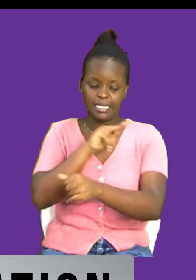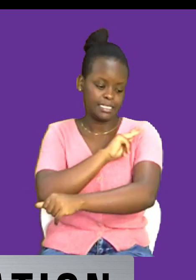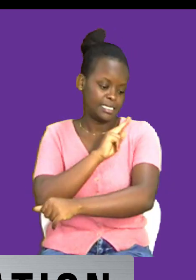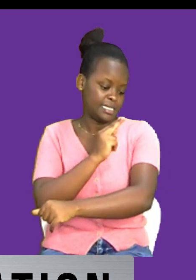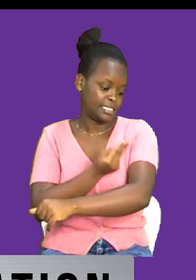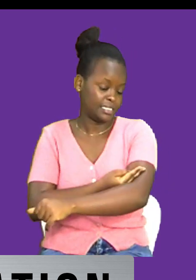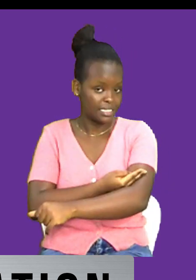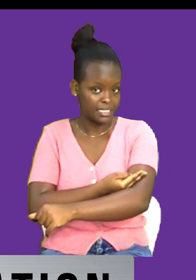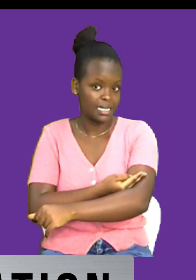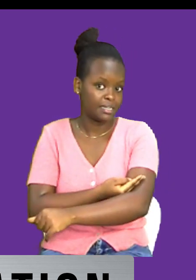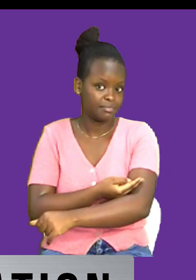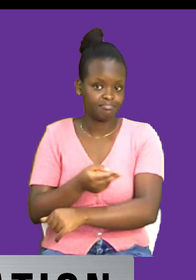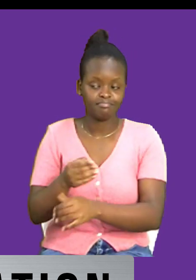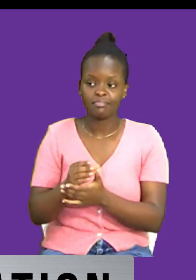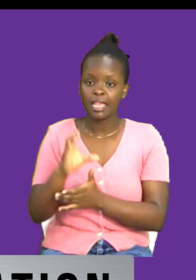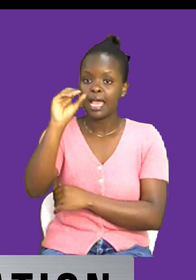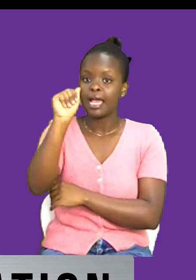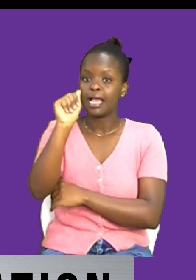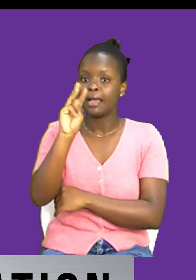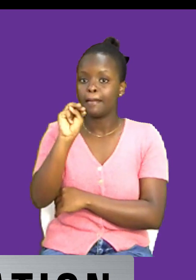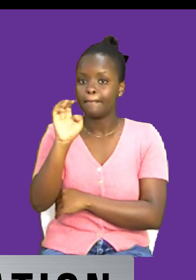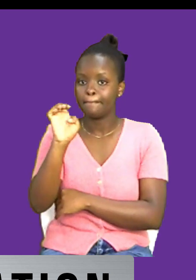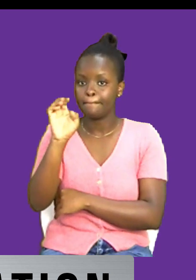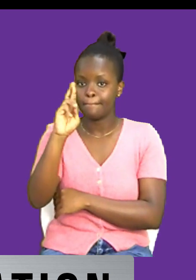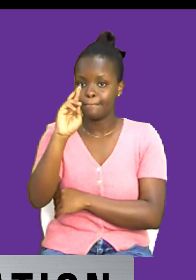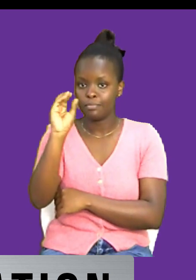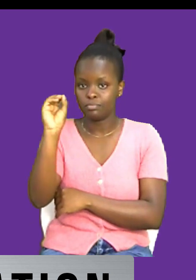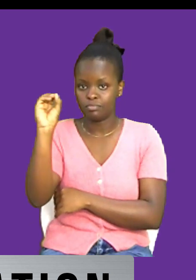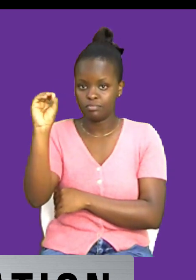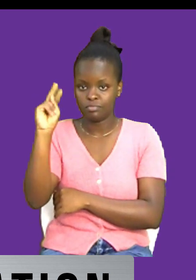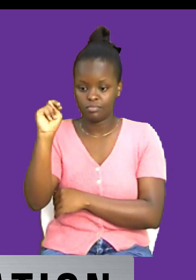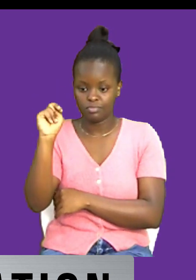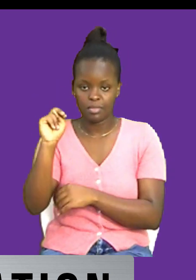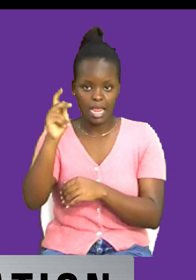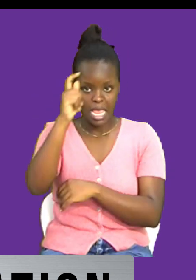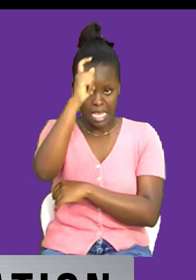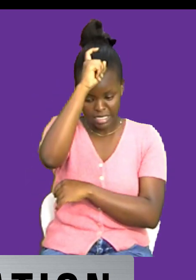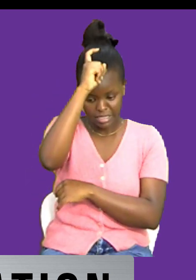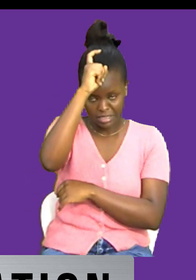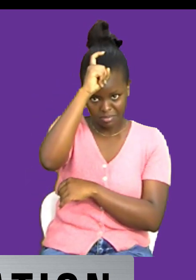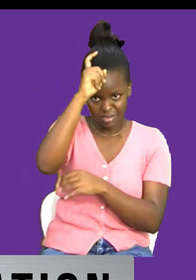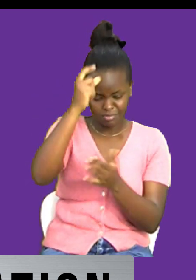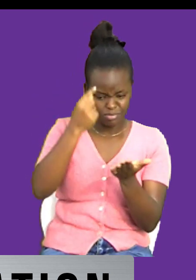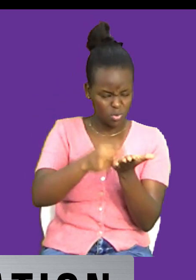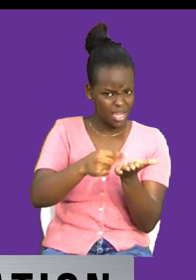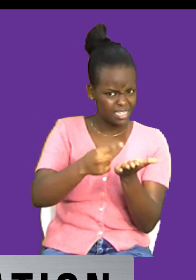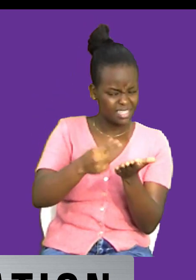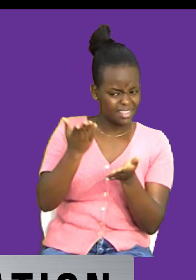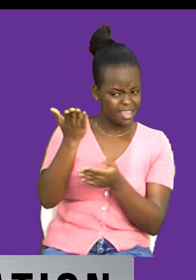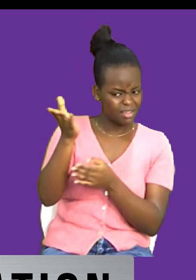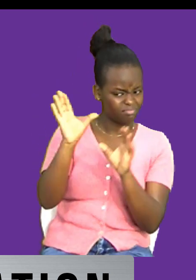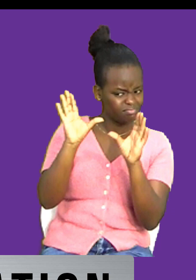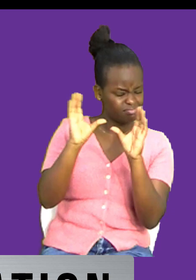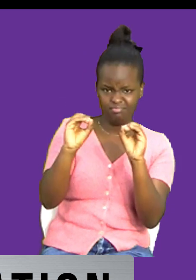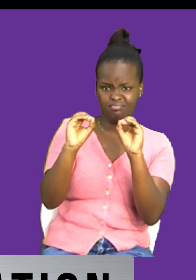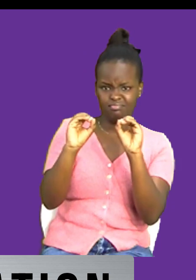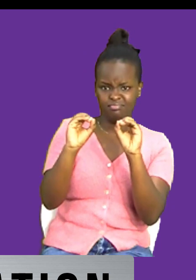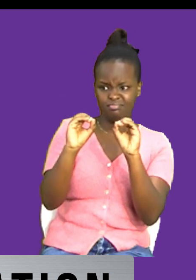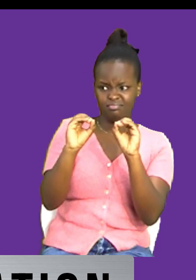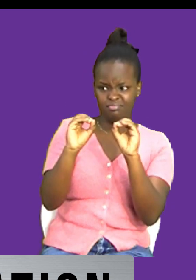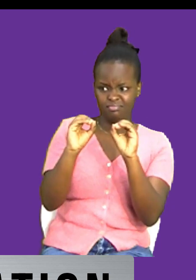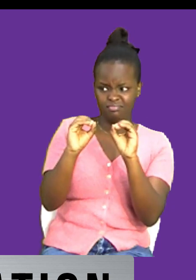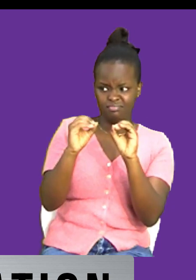the likes of Cameroon. You're running away from East Africa. Is Egypt there? Yeah, Egypt is not there. Is Uganda there? Uganda is not there. Oh, I'm told